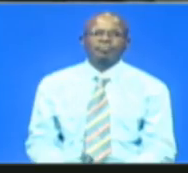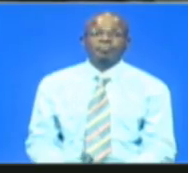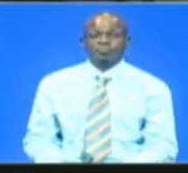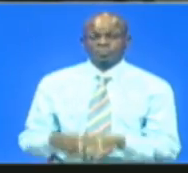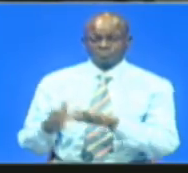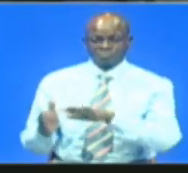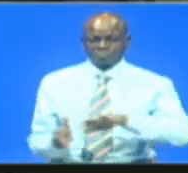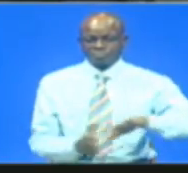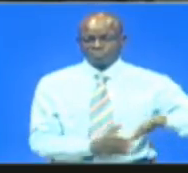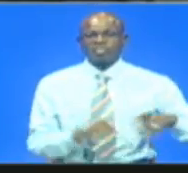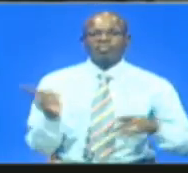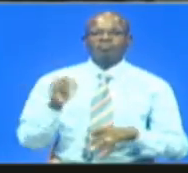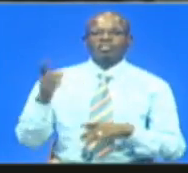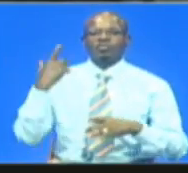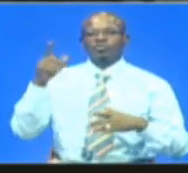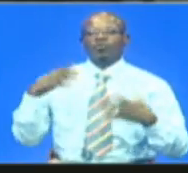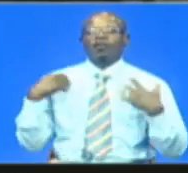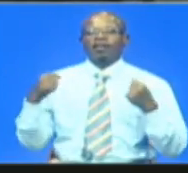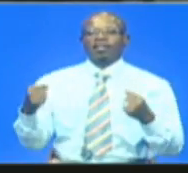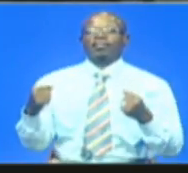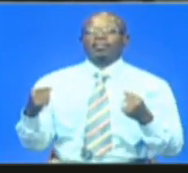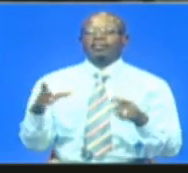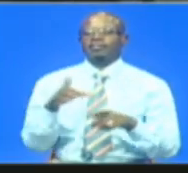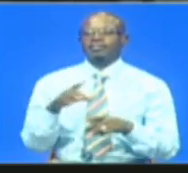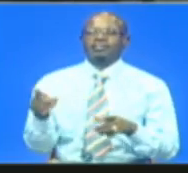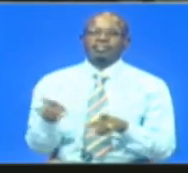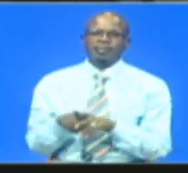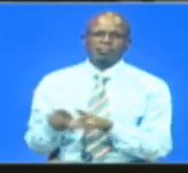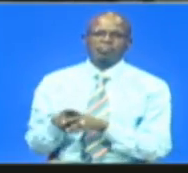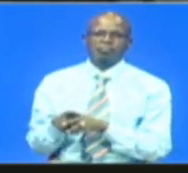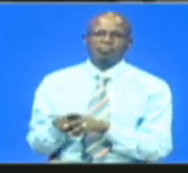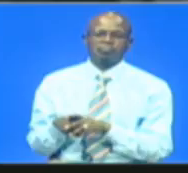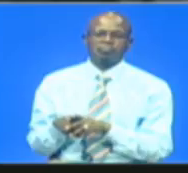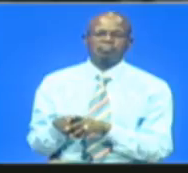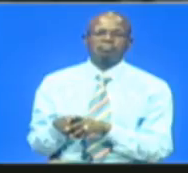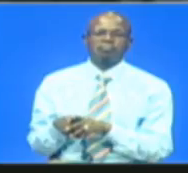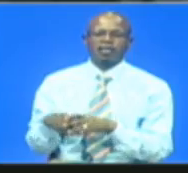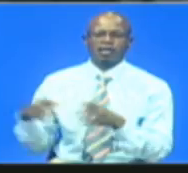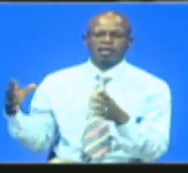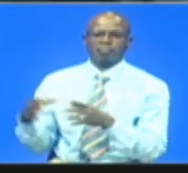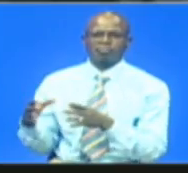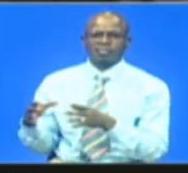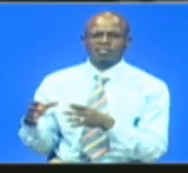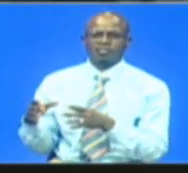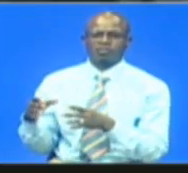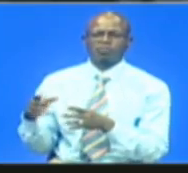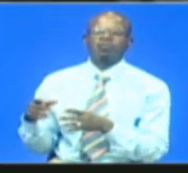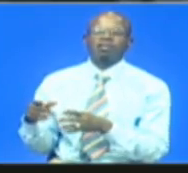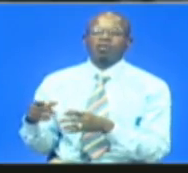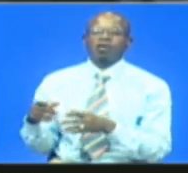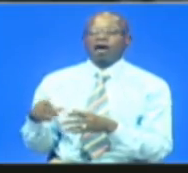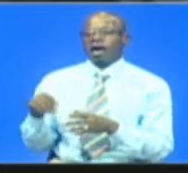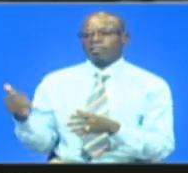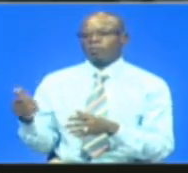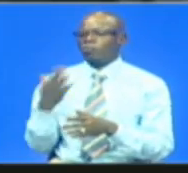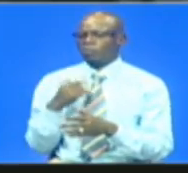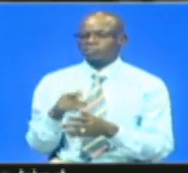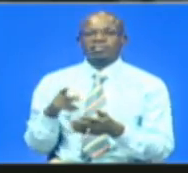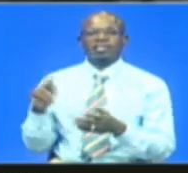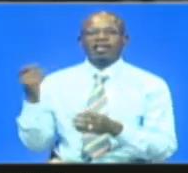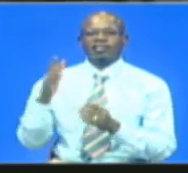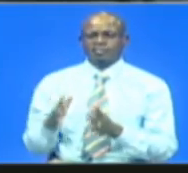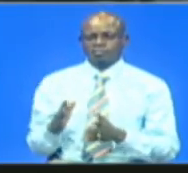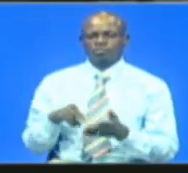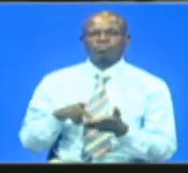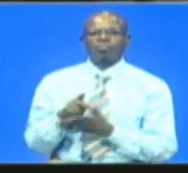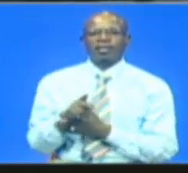of Health and Estama Investments Limited want Kenyans to pay 600 million shillings to distribute and install the mobile